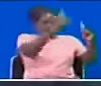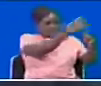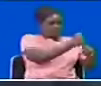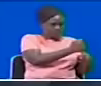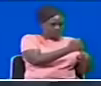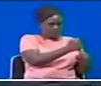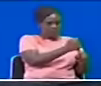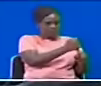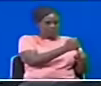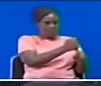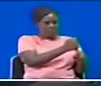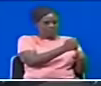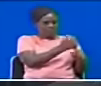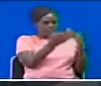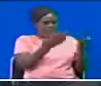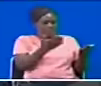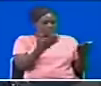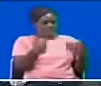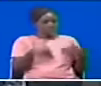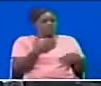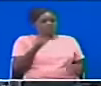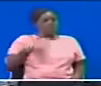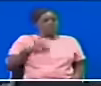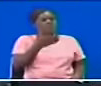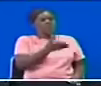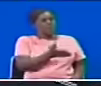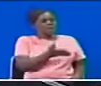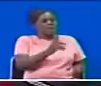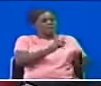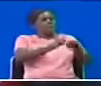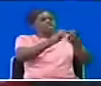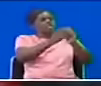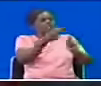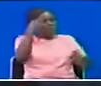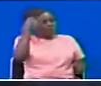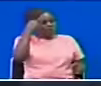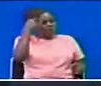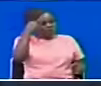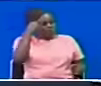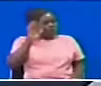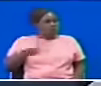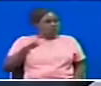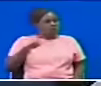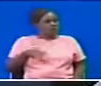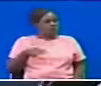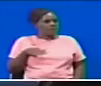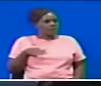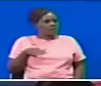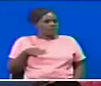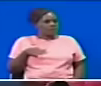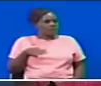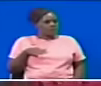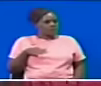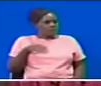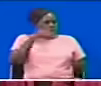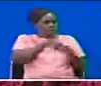what you're seeing is the presence of women like Beatrice is changing the mindset of women themselves as well. It's demystifying leadership